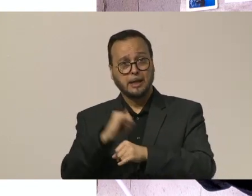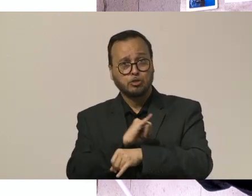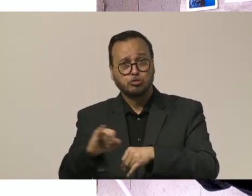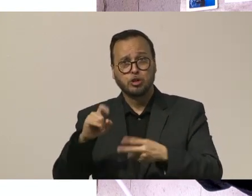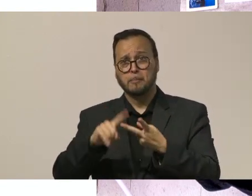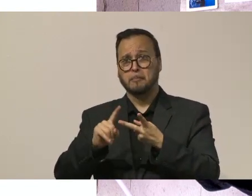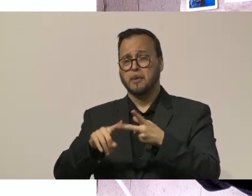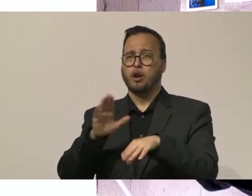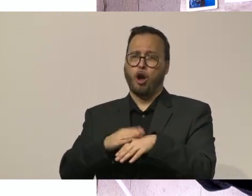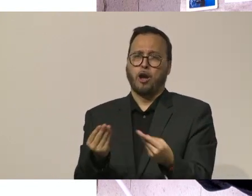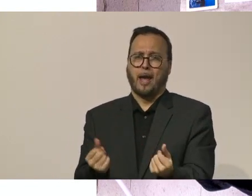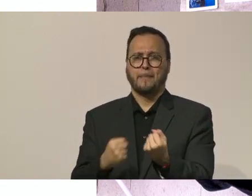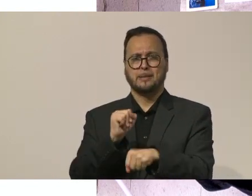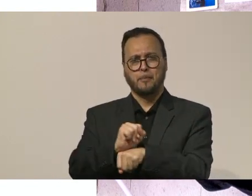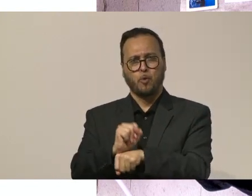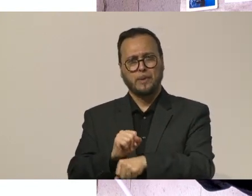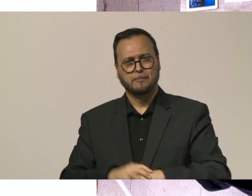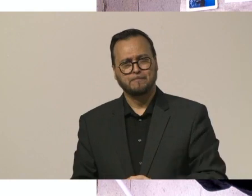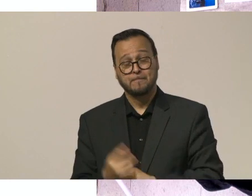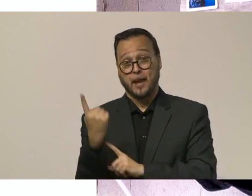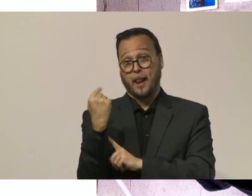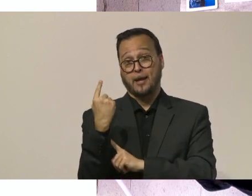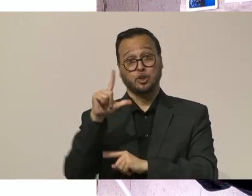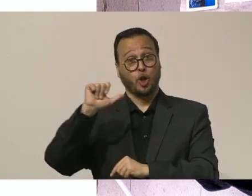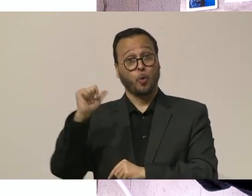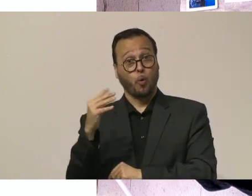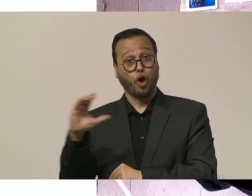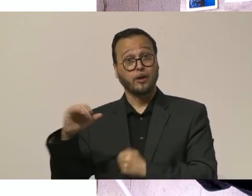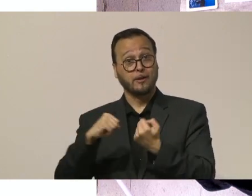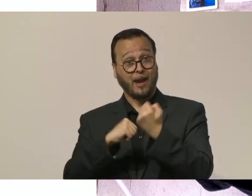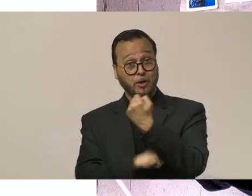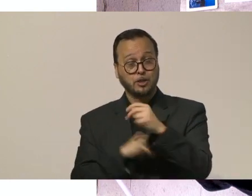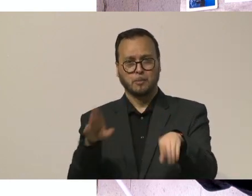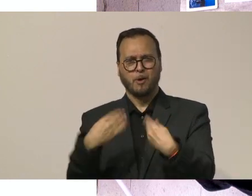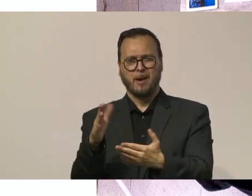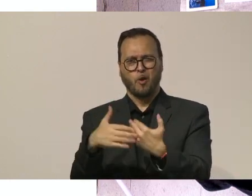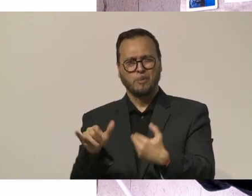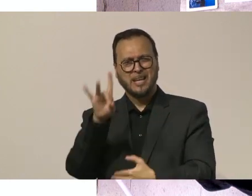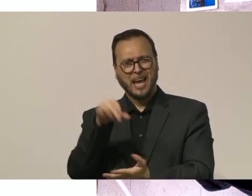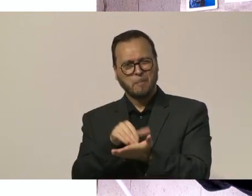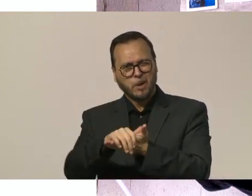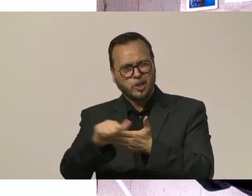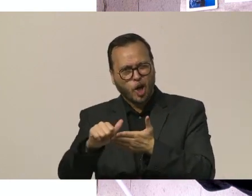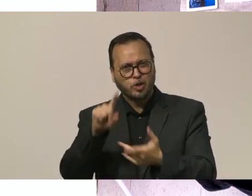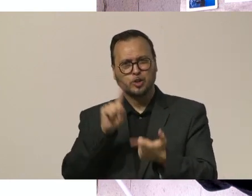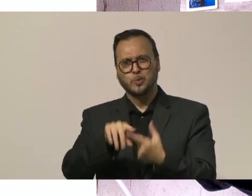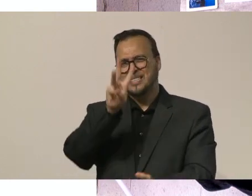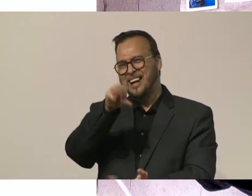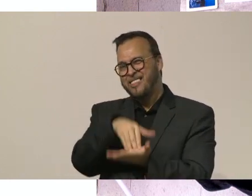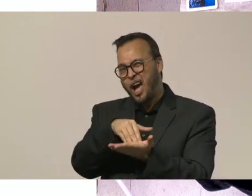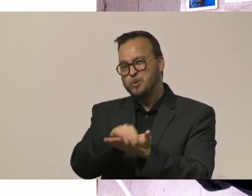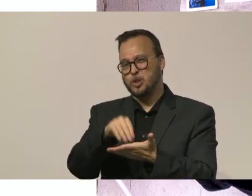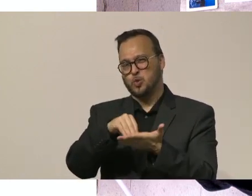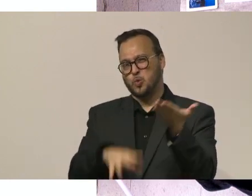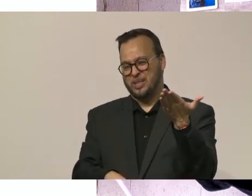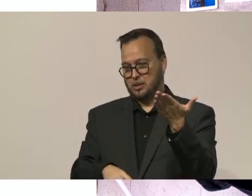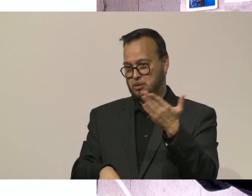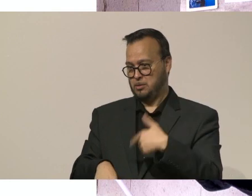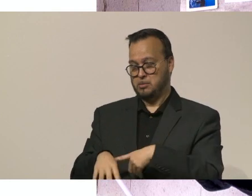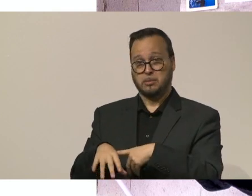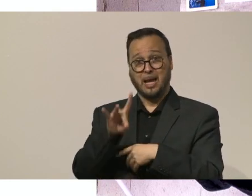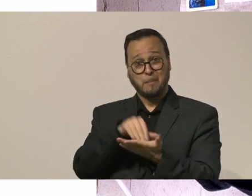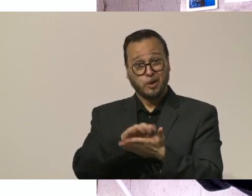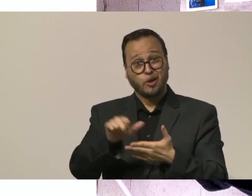employment. Last year, the LaGuardia Foundation provided almost $8 million to 6,000 students